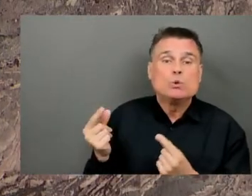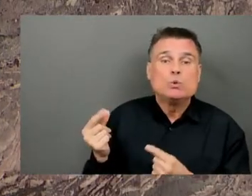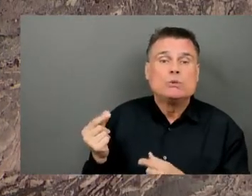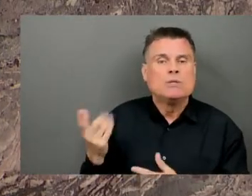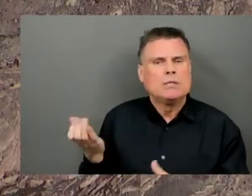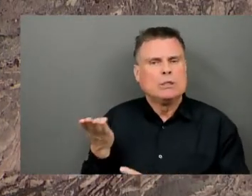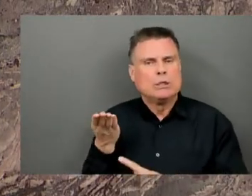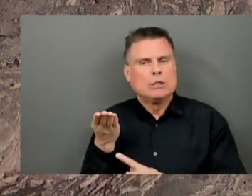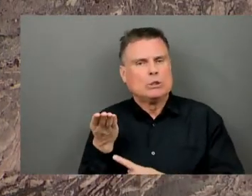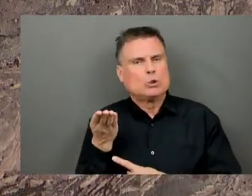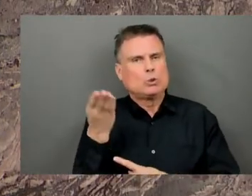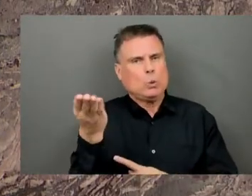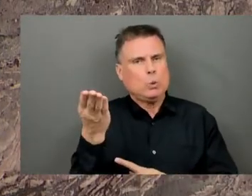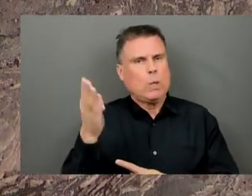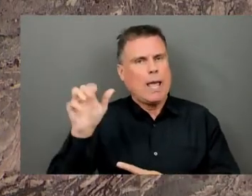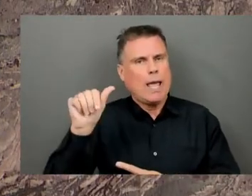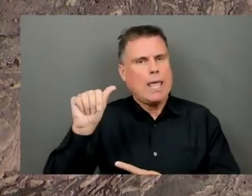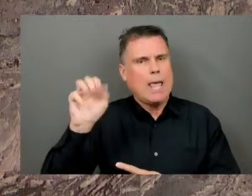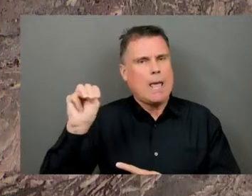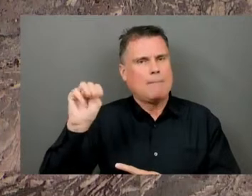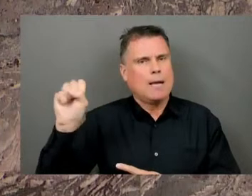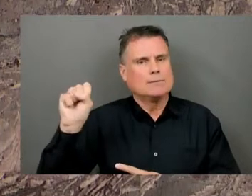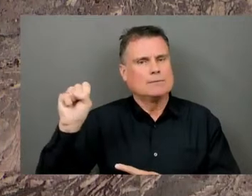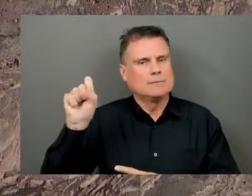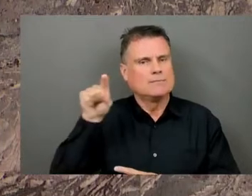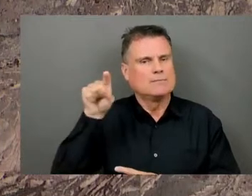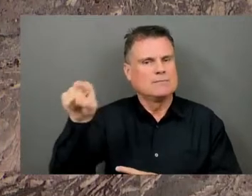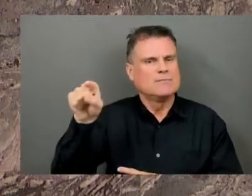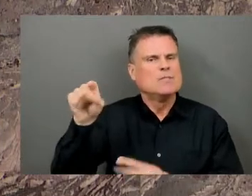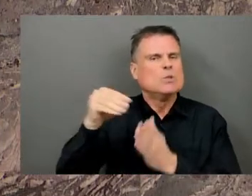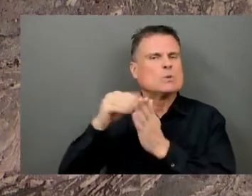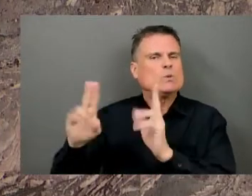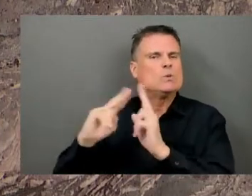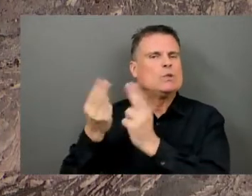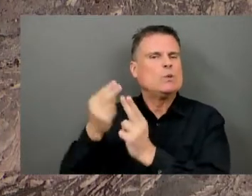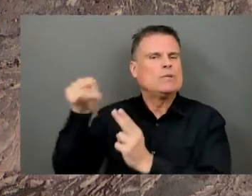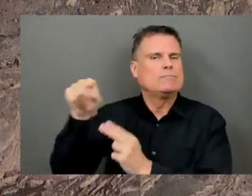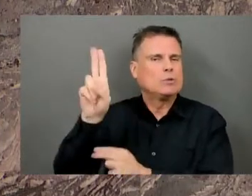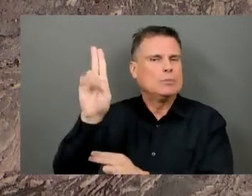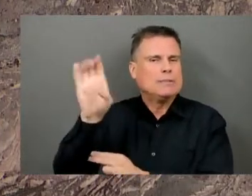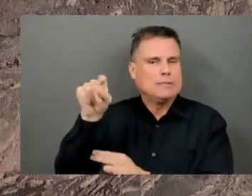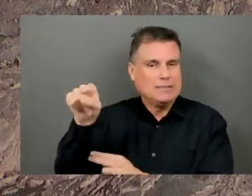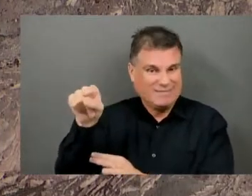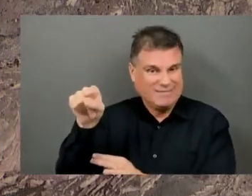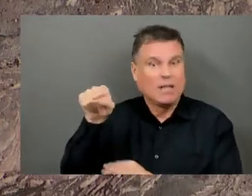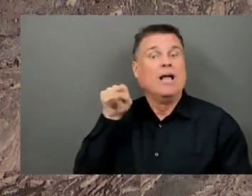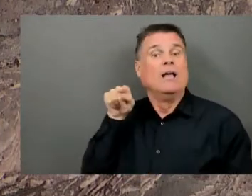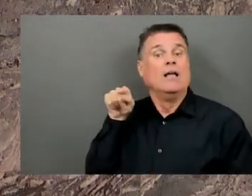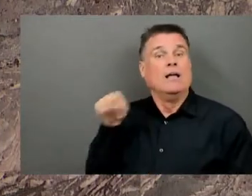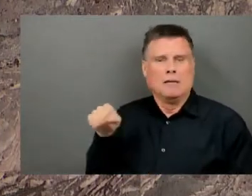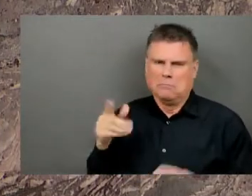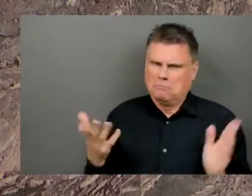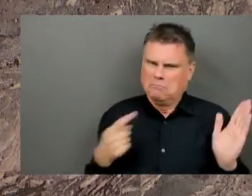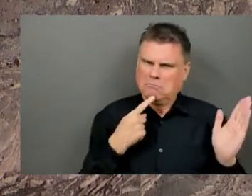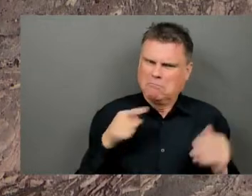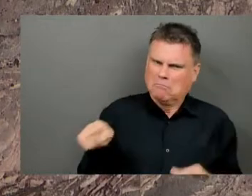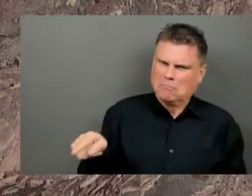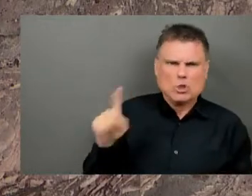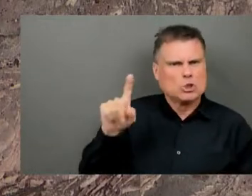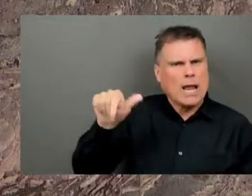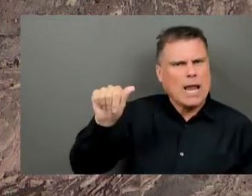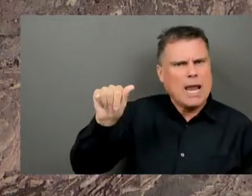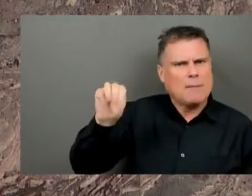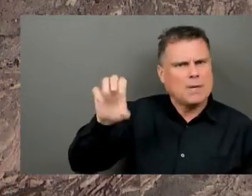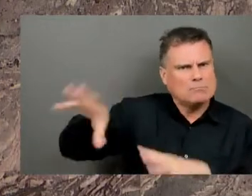when he said, and I quote, there's an opportunity for leadership among the AMS leadership. Mr. Speaker, members of the Jewish community on